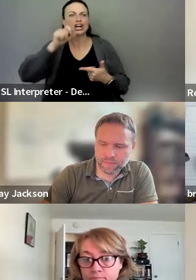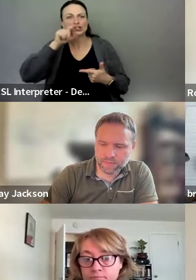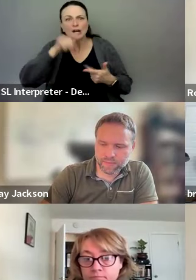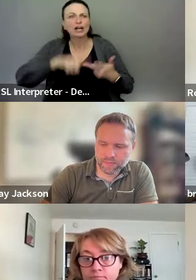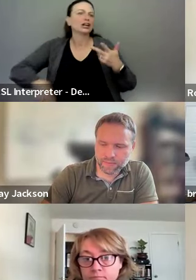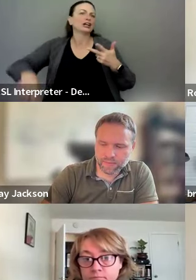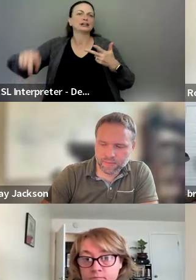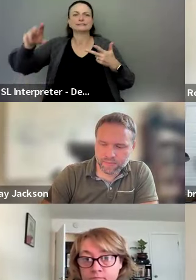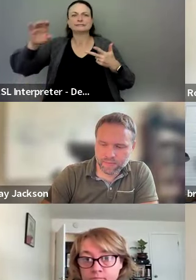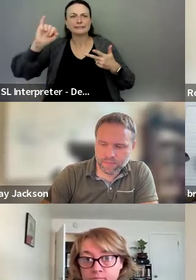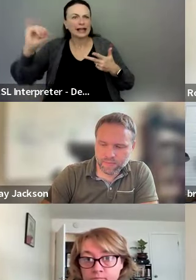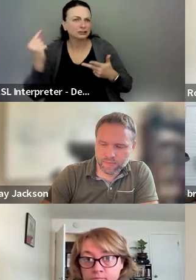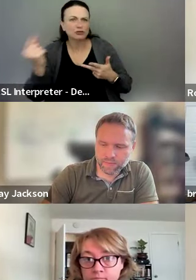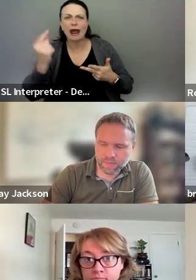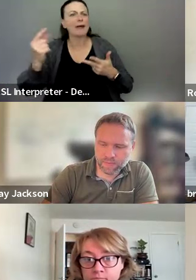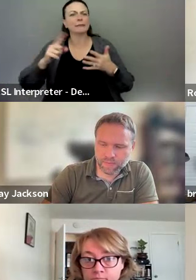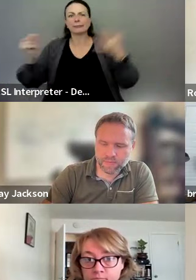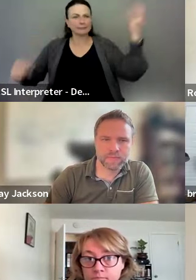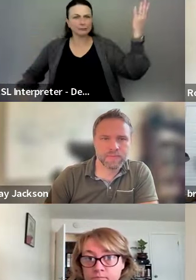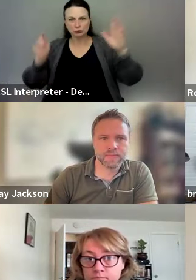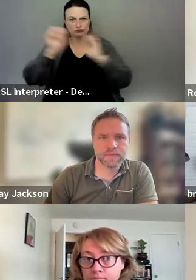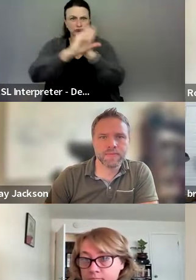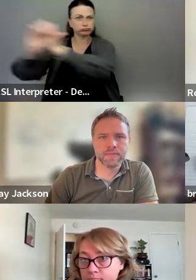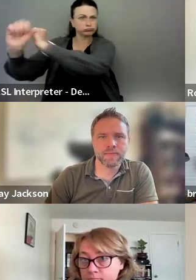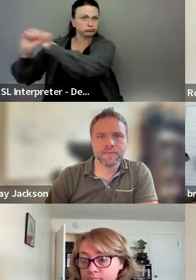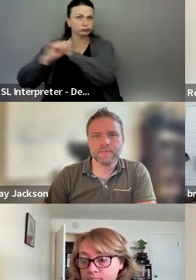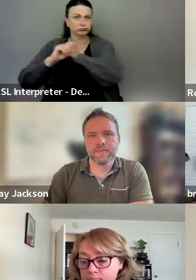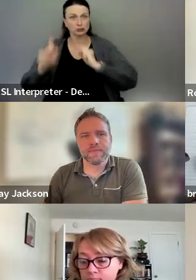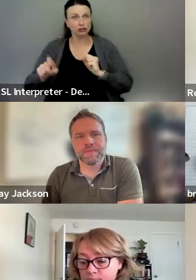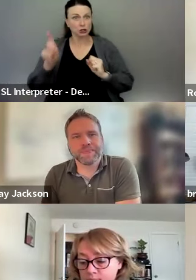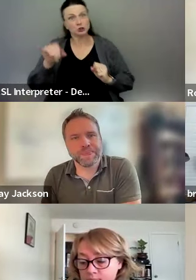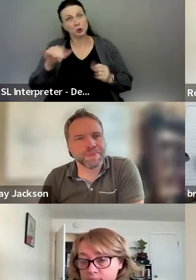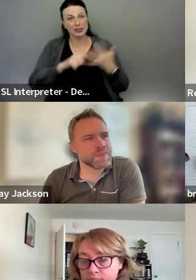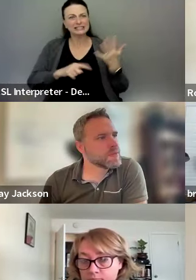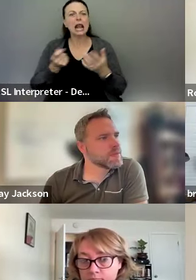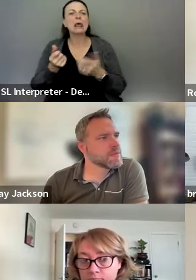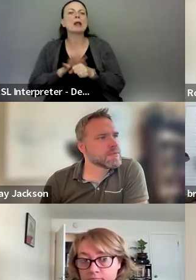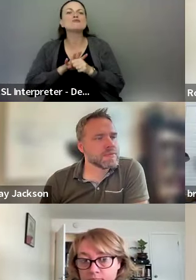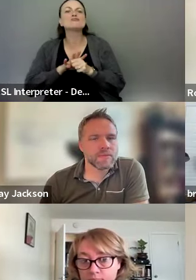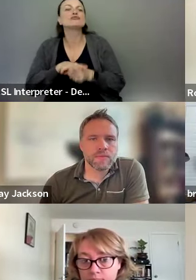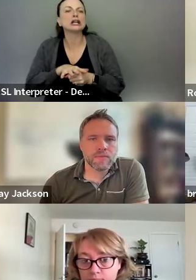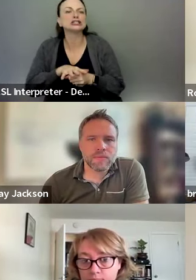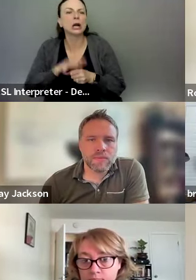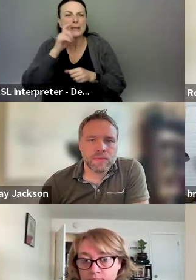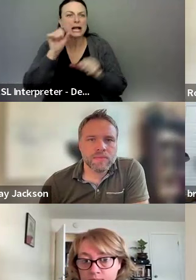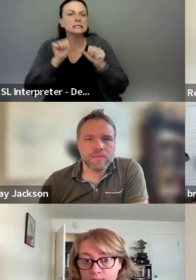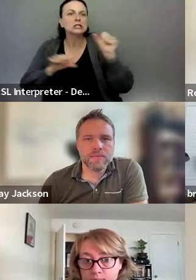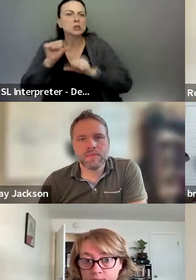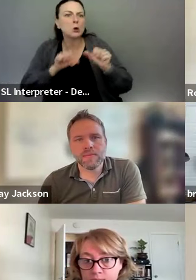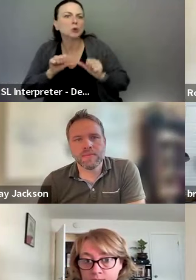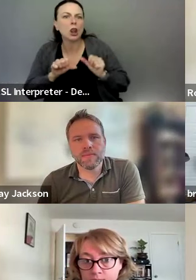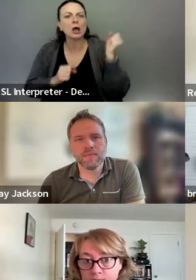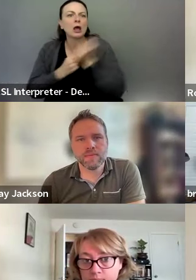events, you know, like, and just say like, hey, you should do this. And maybe like also create a little pressure, you know, because it's social, you know,